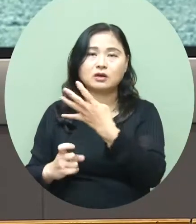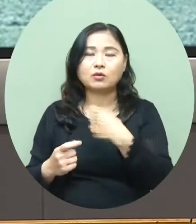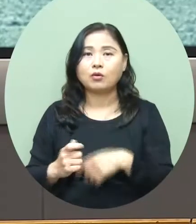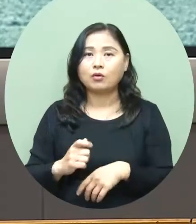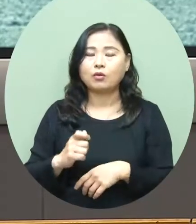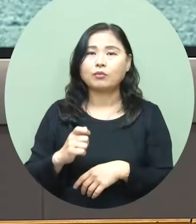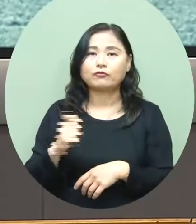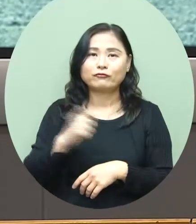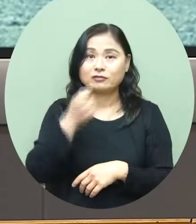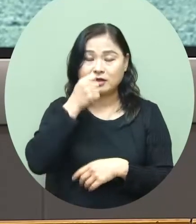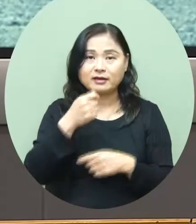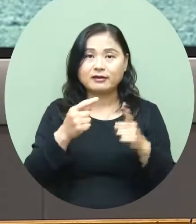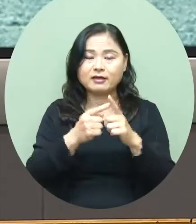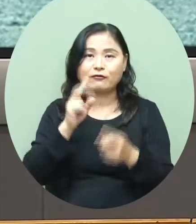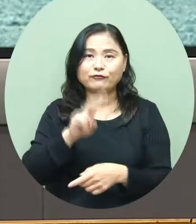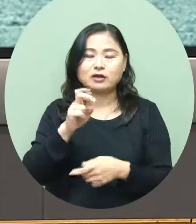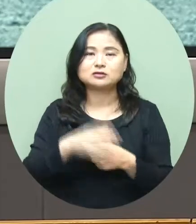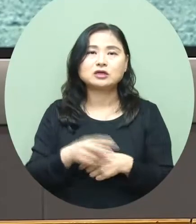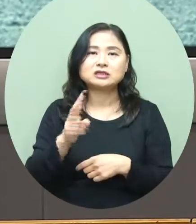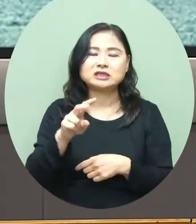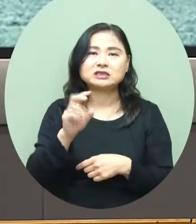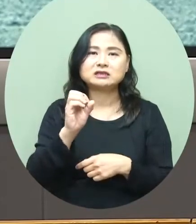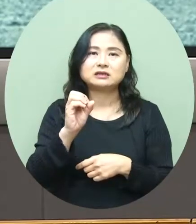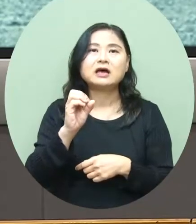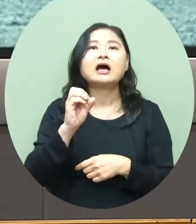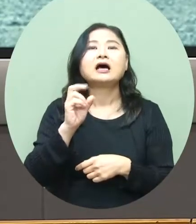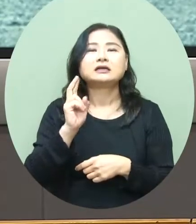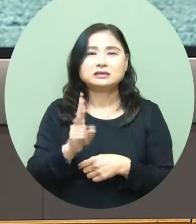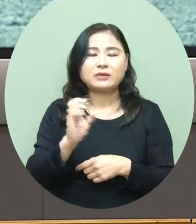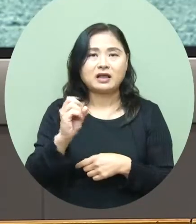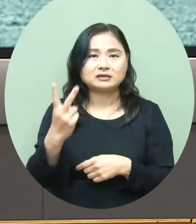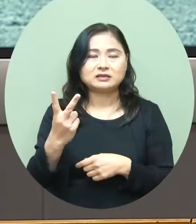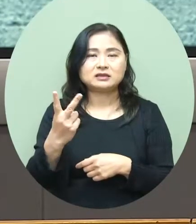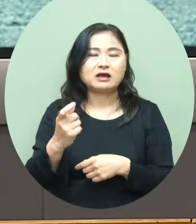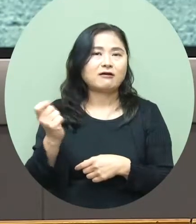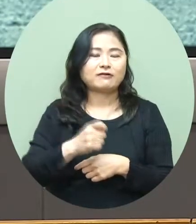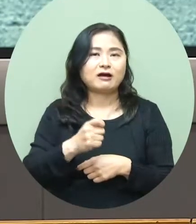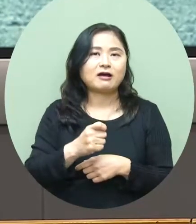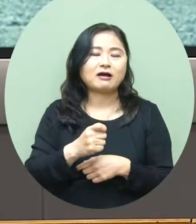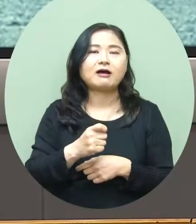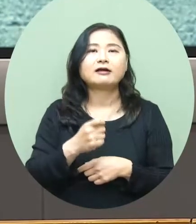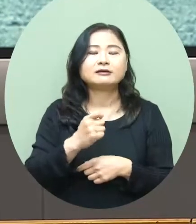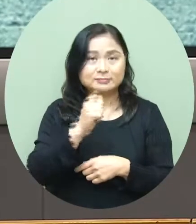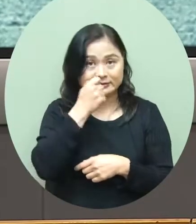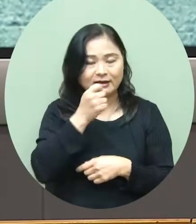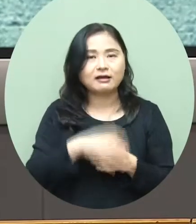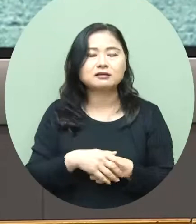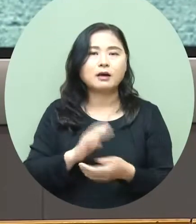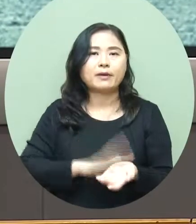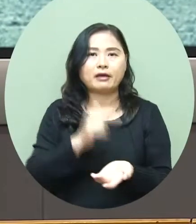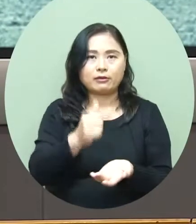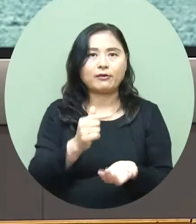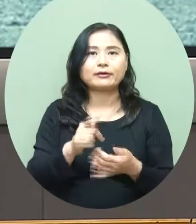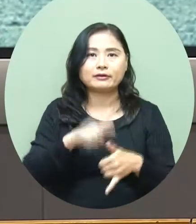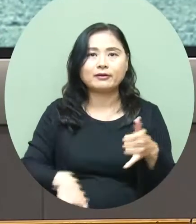and 9th, those who took tests on those 2 days, we picked up 2,202 RAT